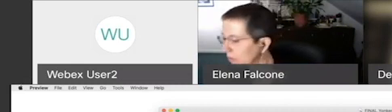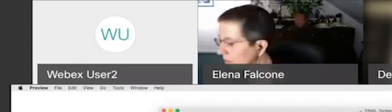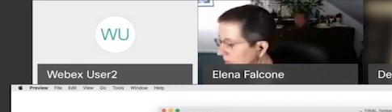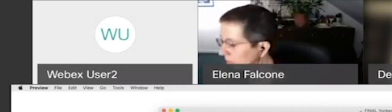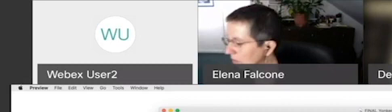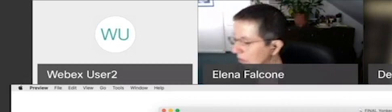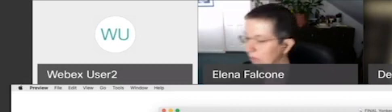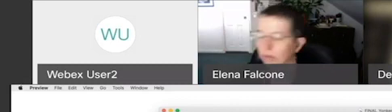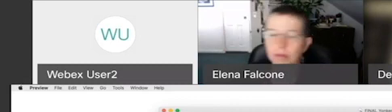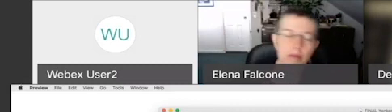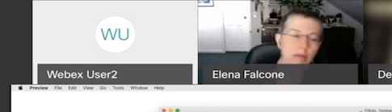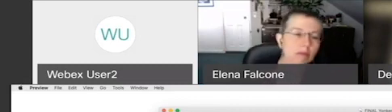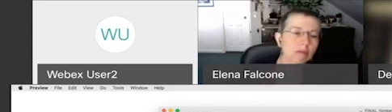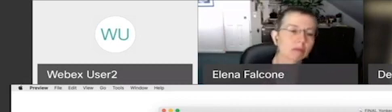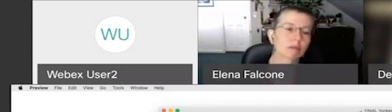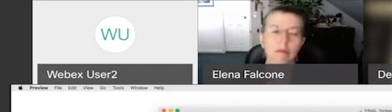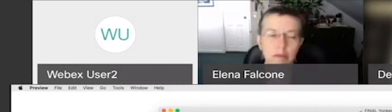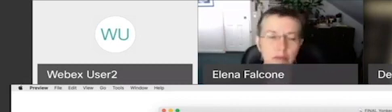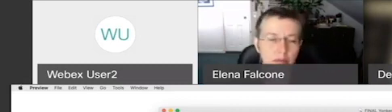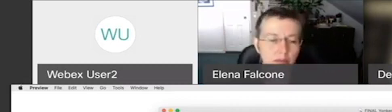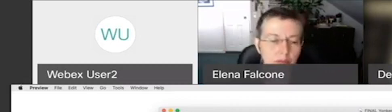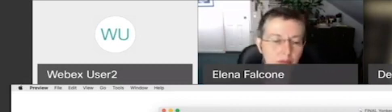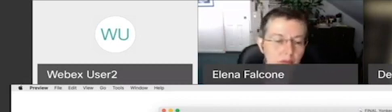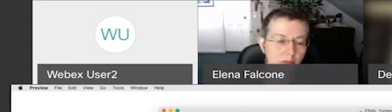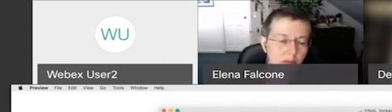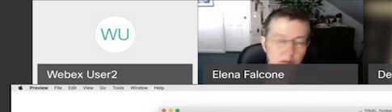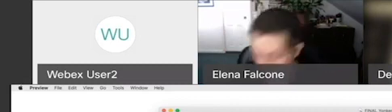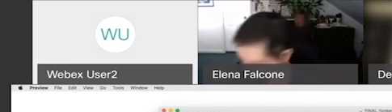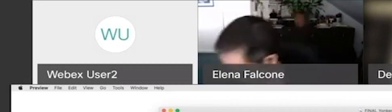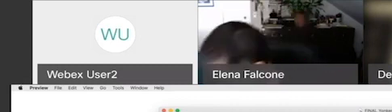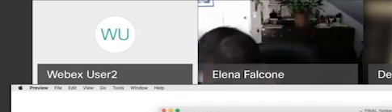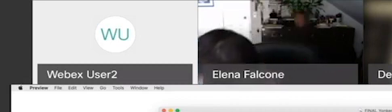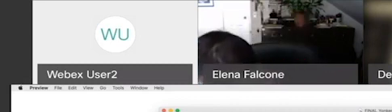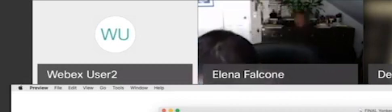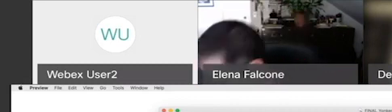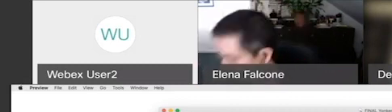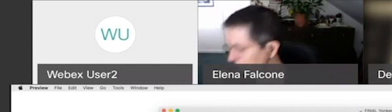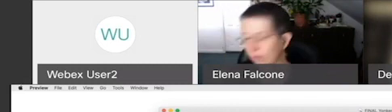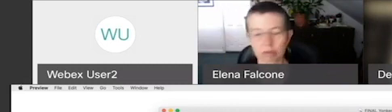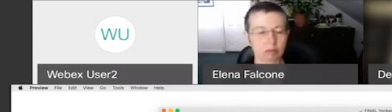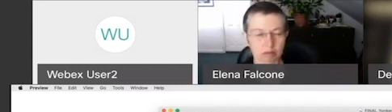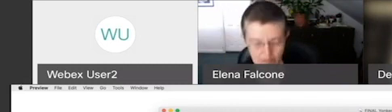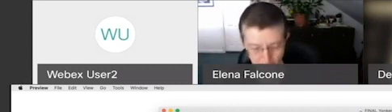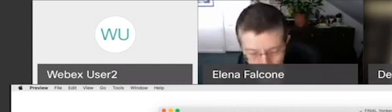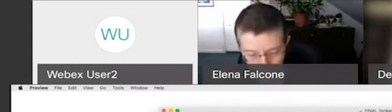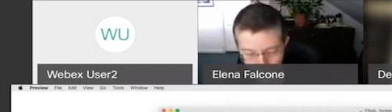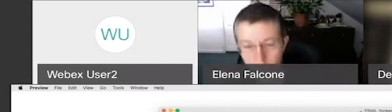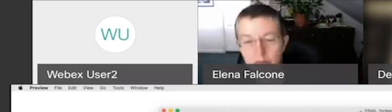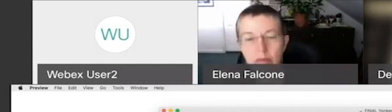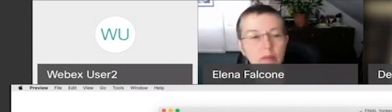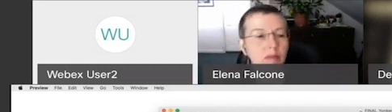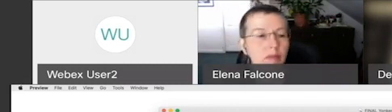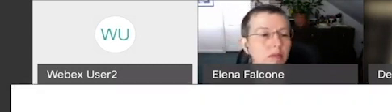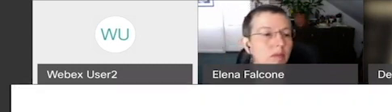very limited. So a lot of times, let's say I were selling my house and I won't be able to attend the